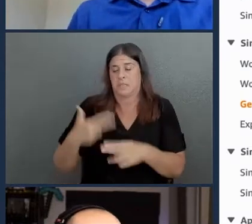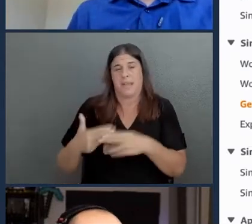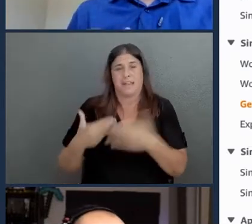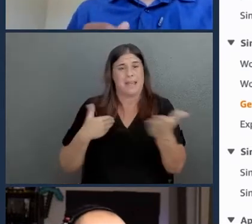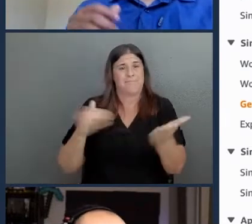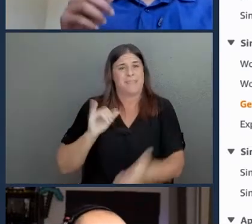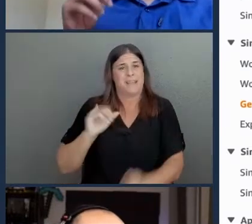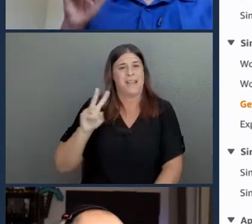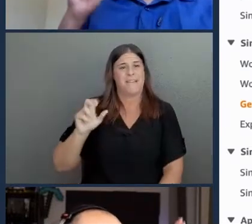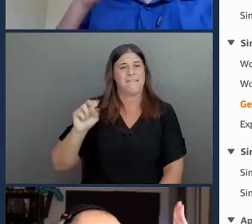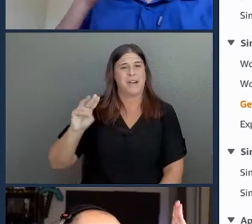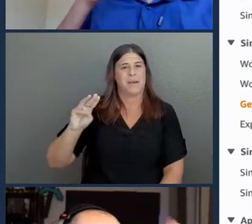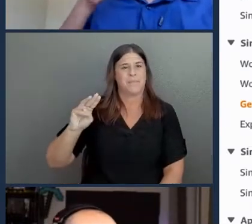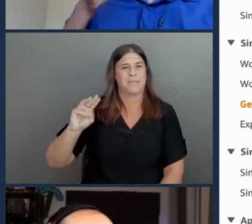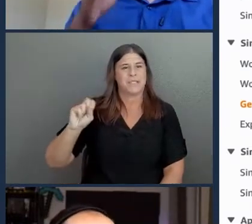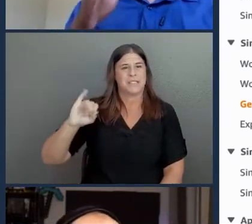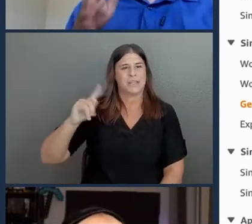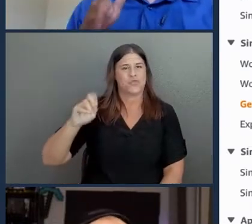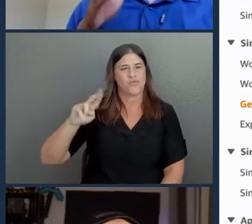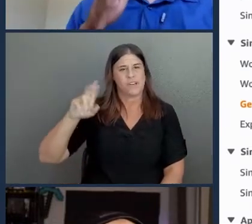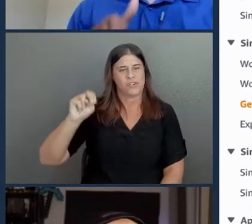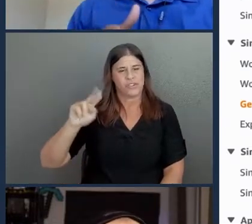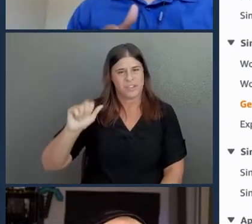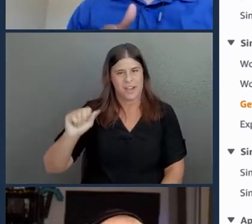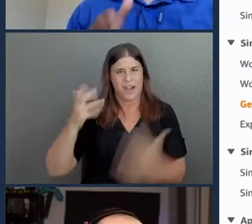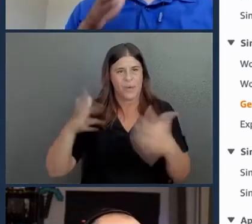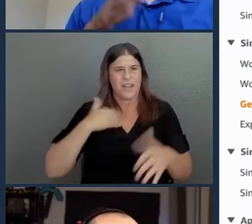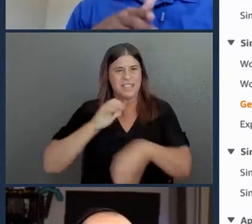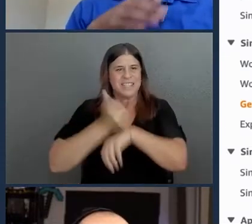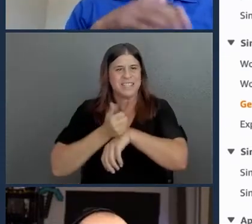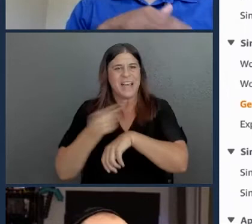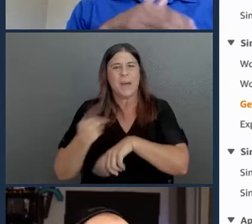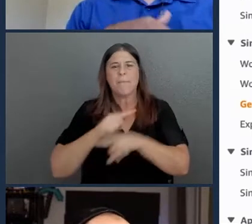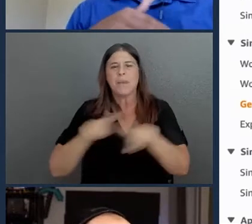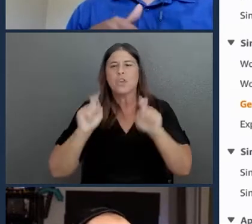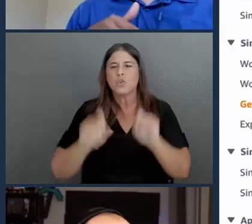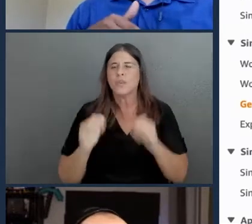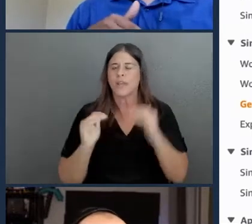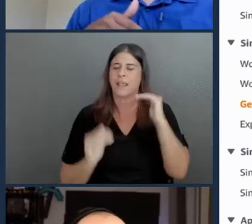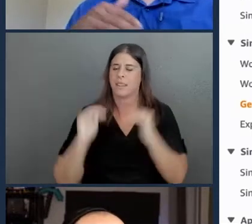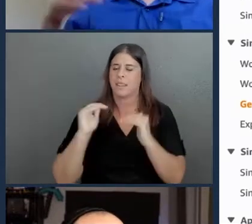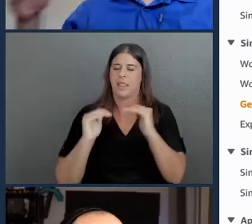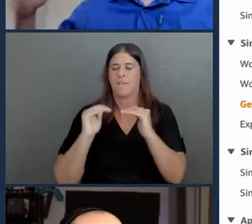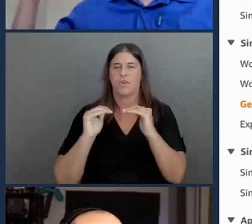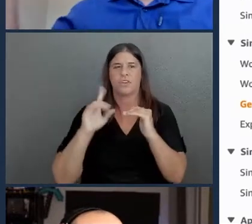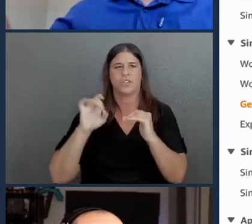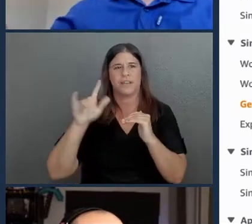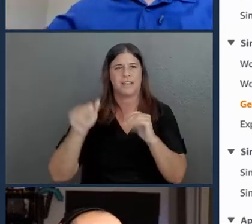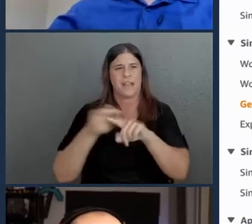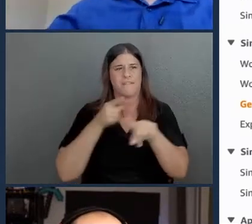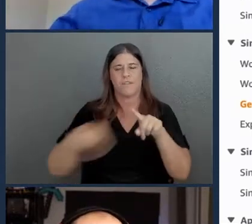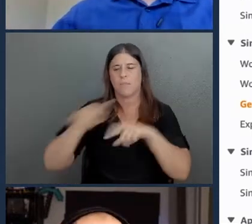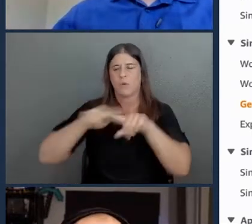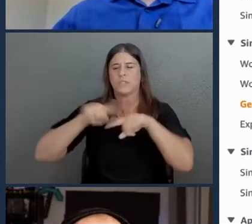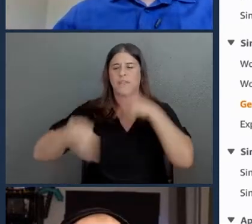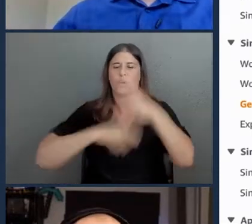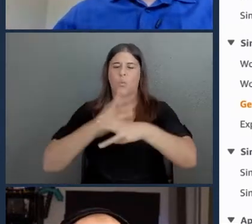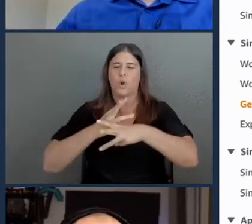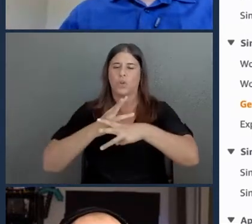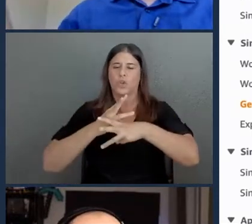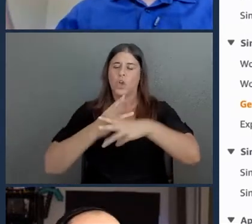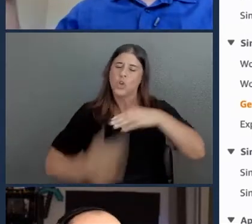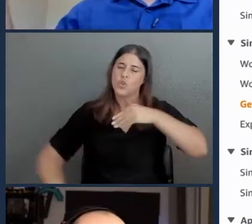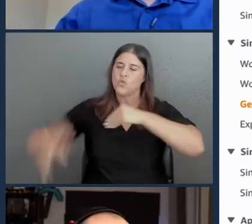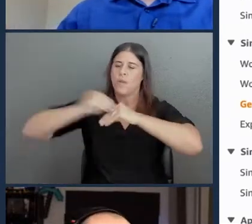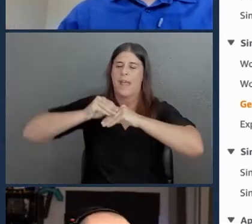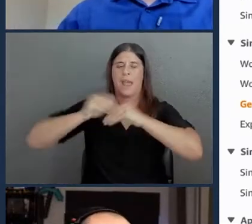has set up. You can leverage the data from these simulation words to build on top of your machine learning algorithms.